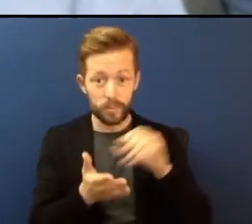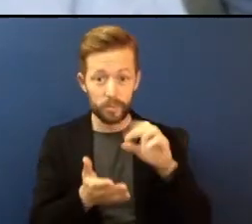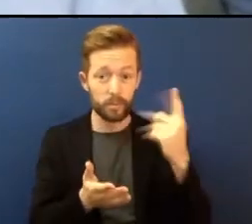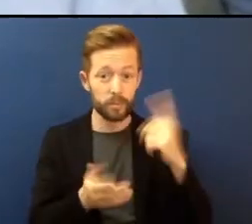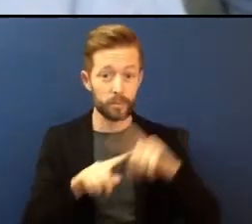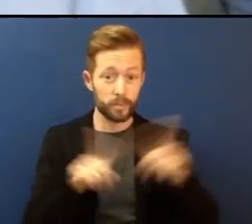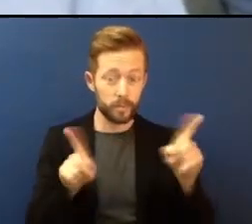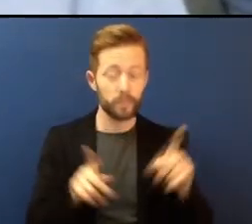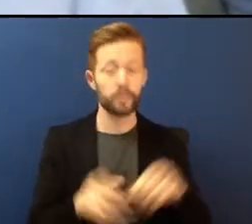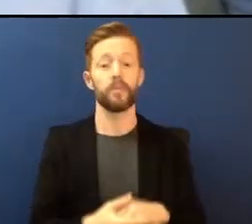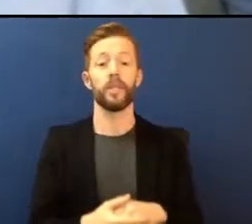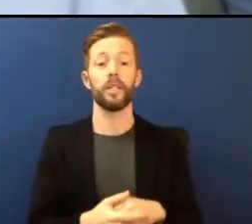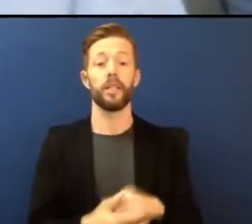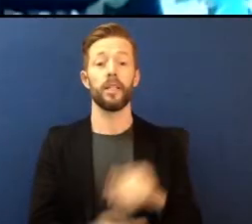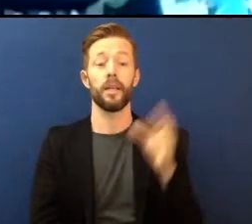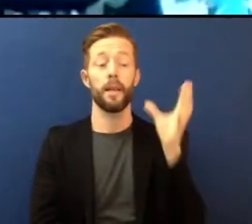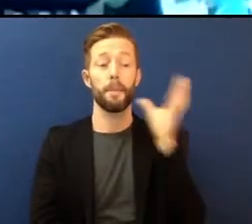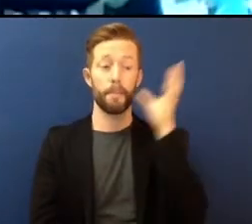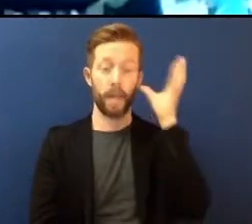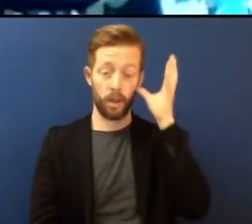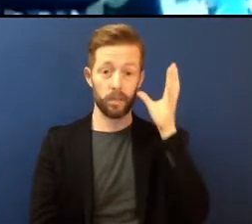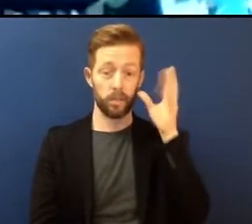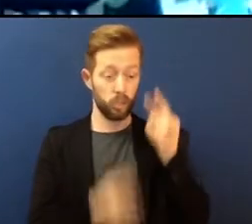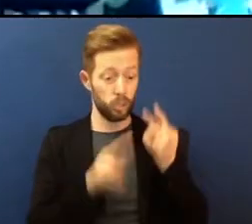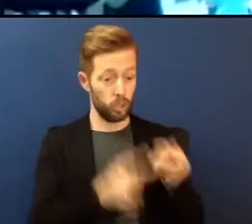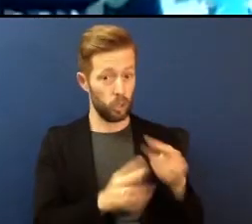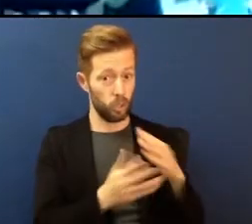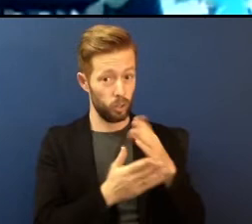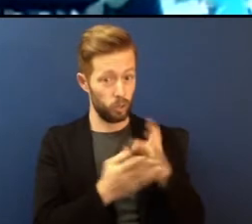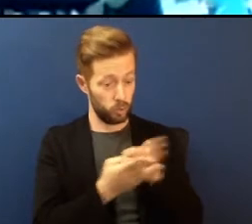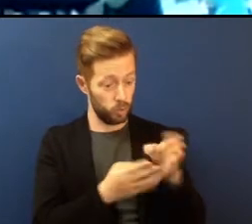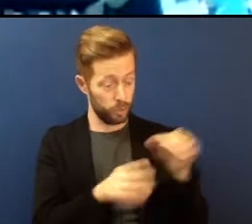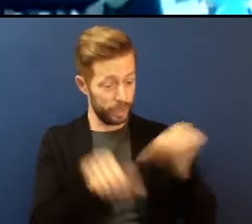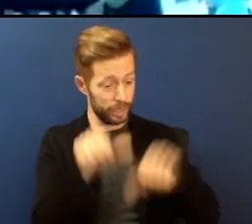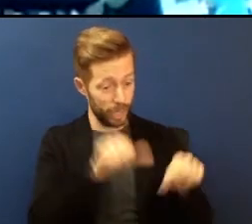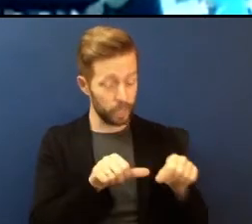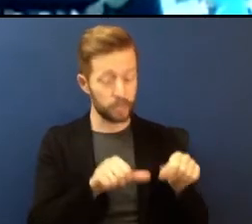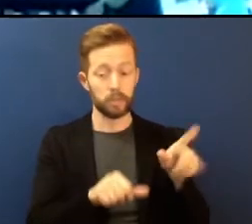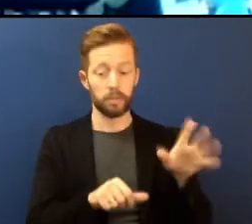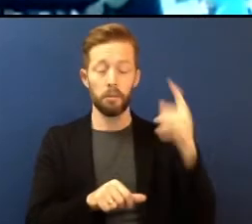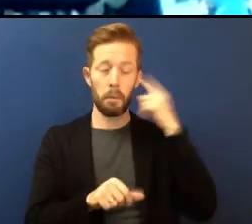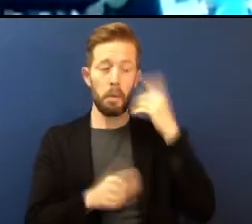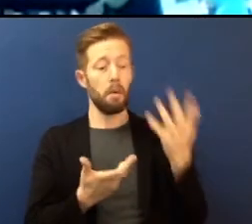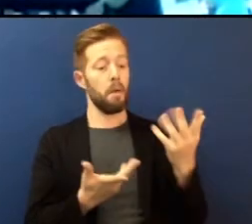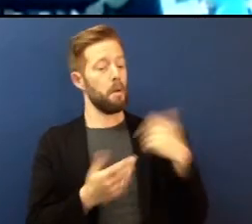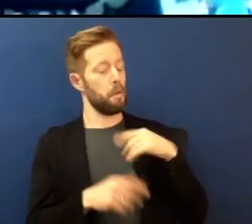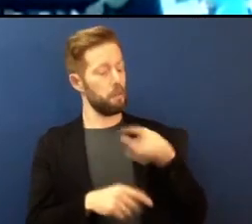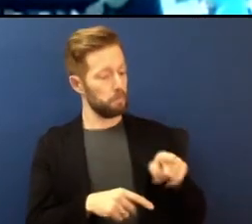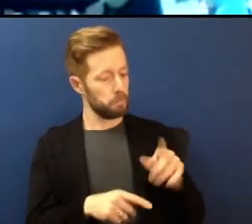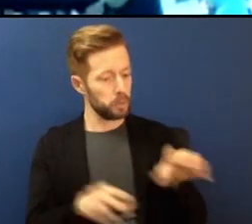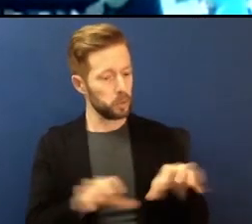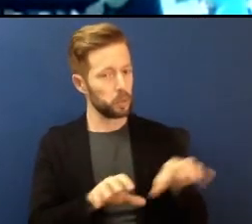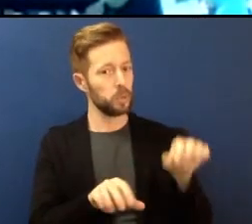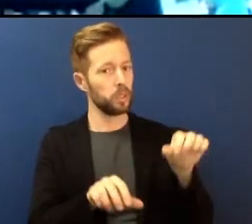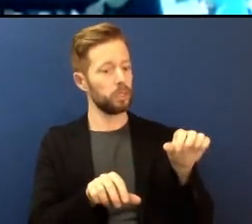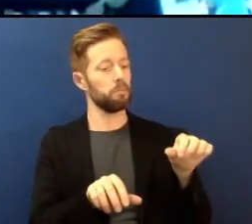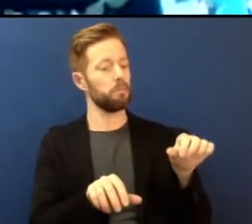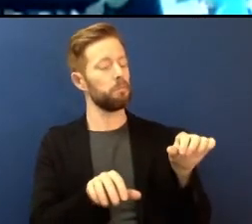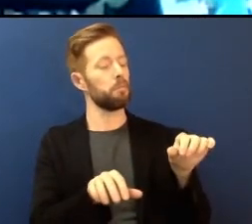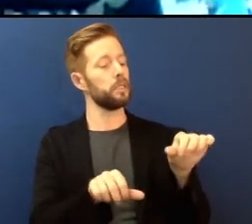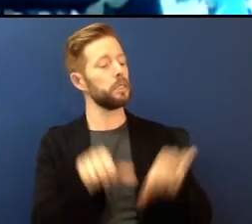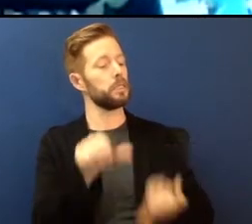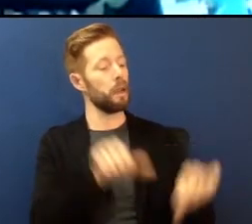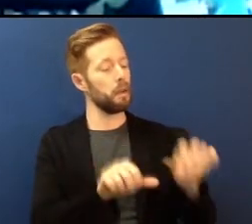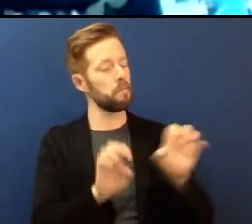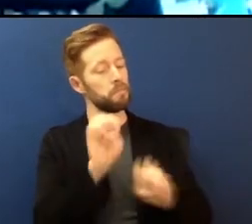different. And if a parent sort of looks at that from a lens of science, they might say, well, my child is actually doing science and experimenting. Maybe I